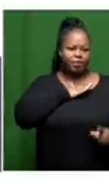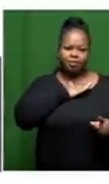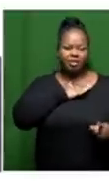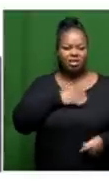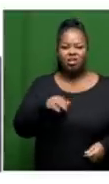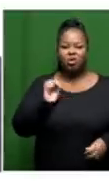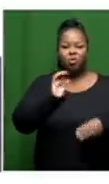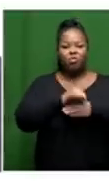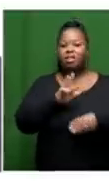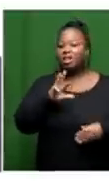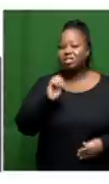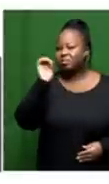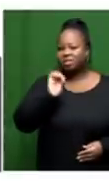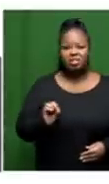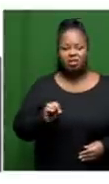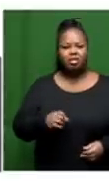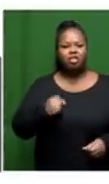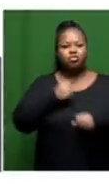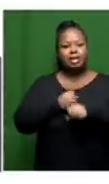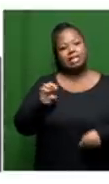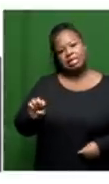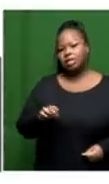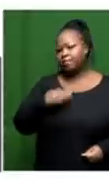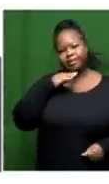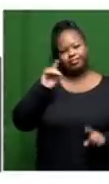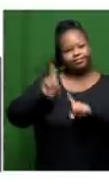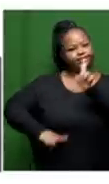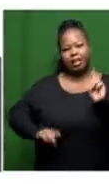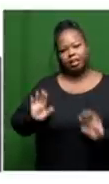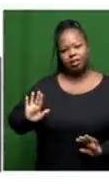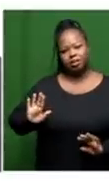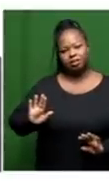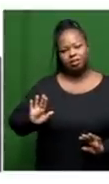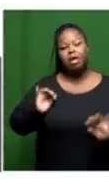more than 90%, are in grade E, which means it's failed infrastructure.